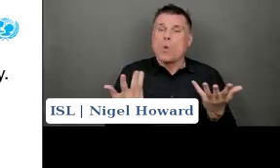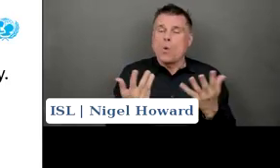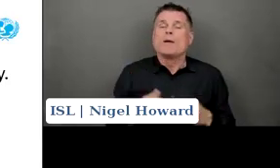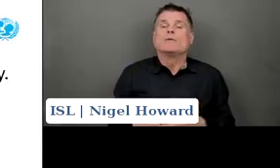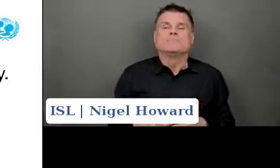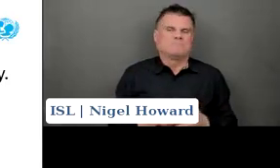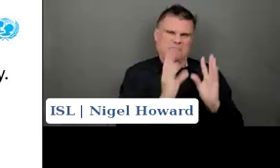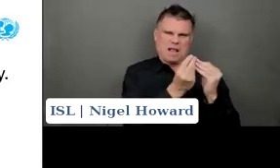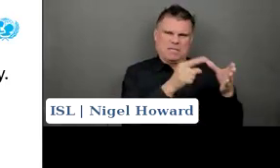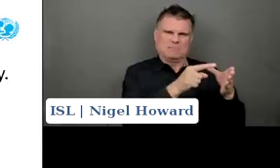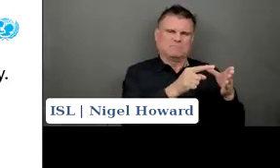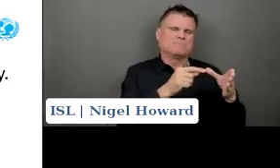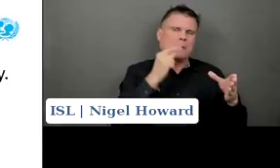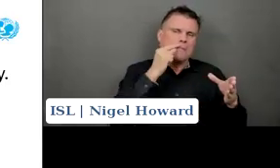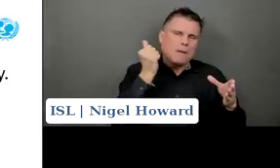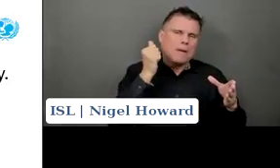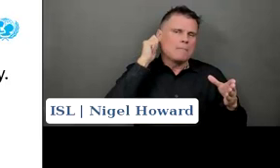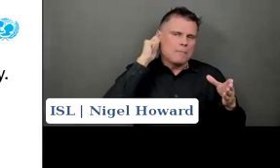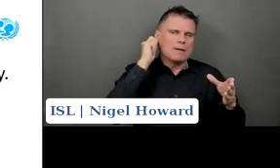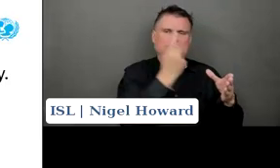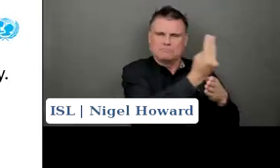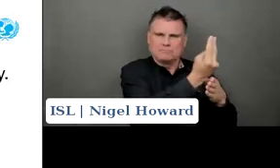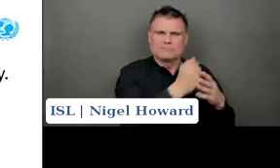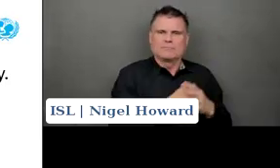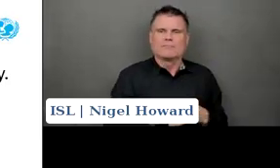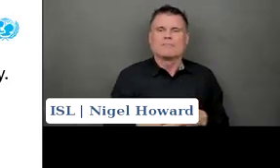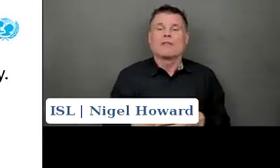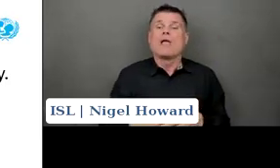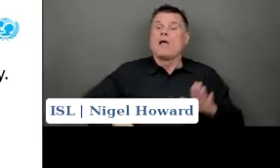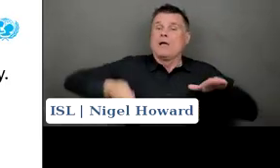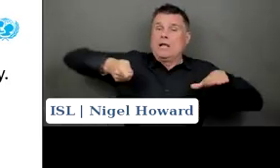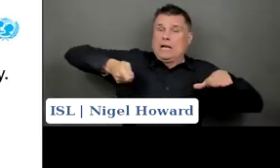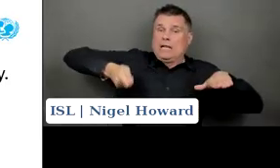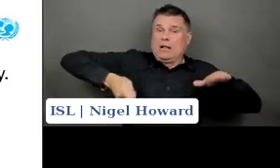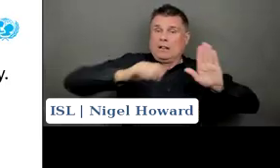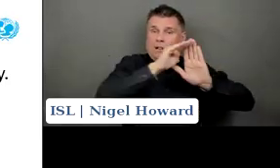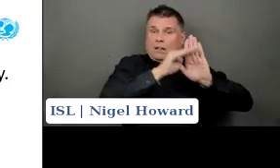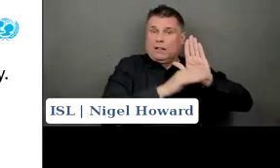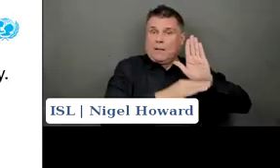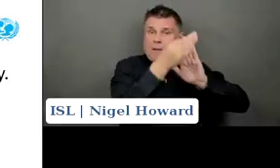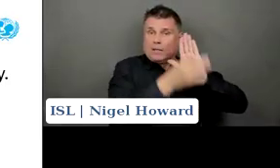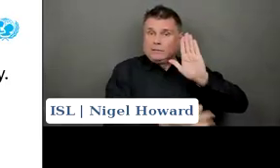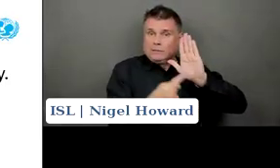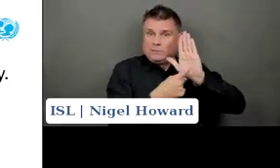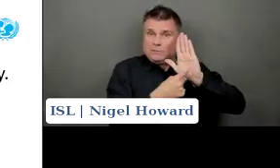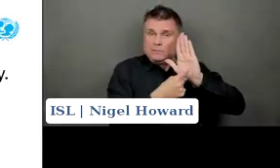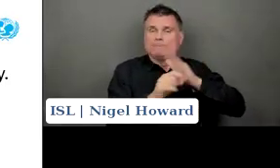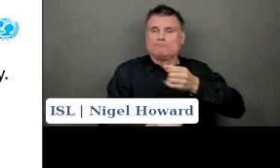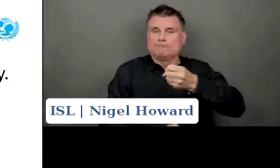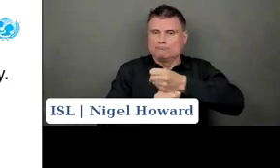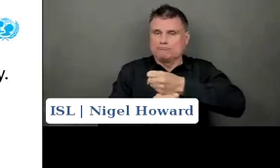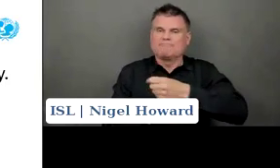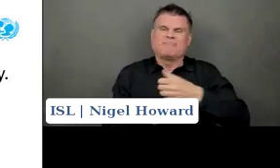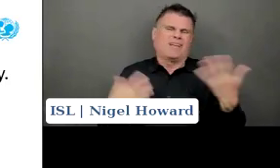entitlements, protections, oversight, governance, service delivery regulations, and coordination. So the entire